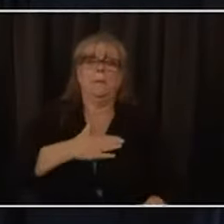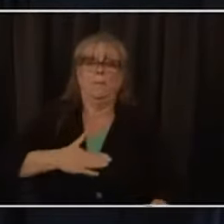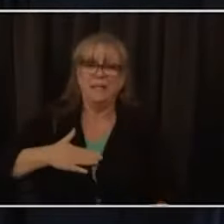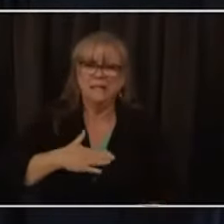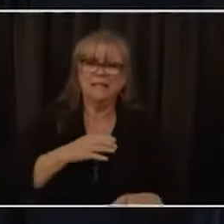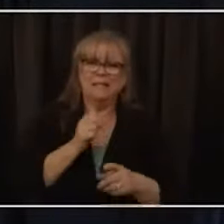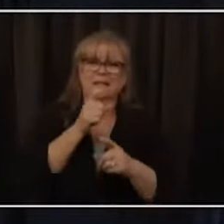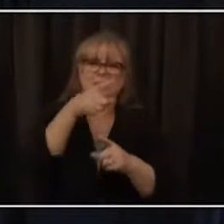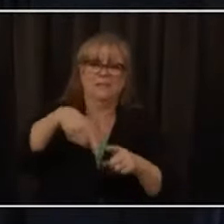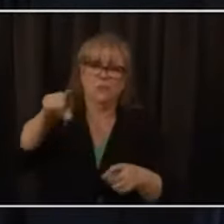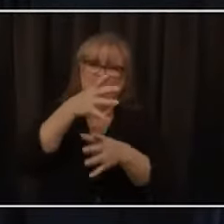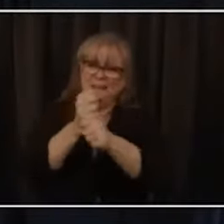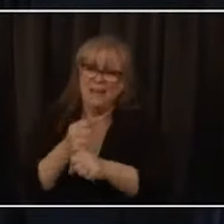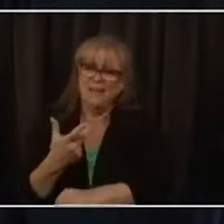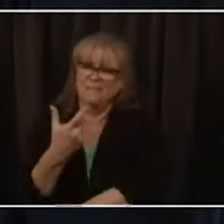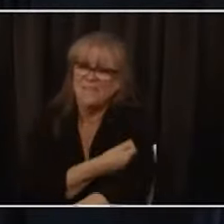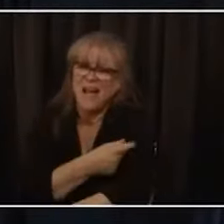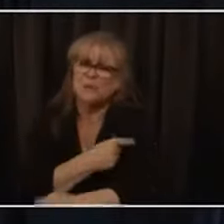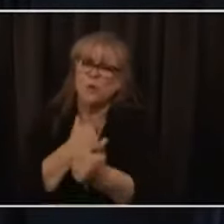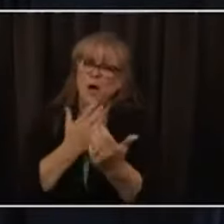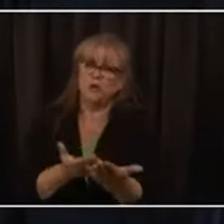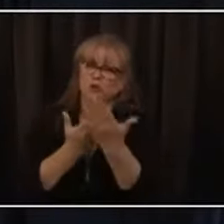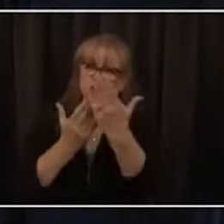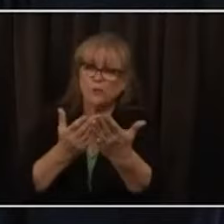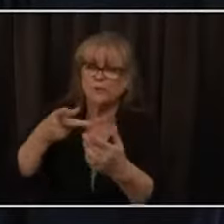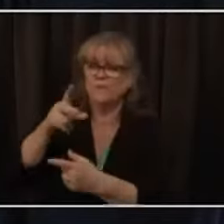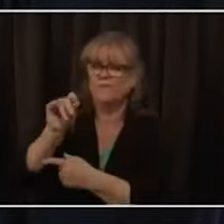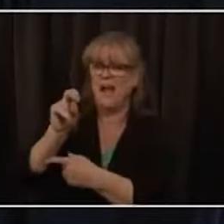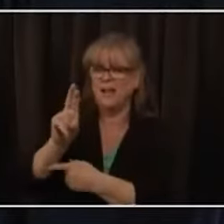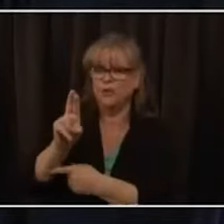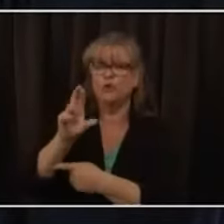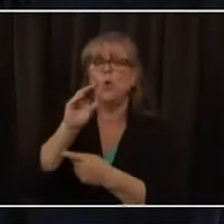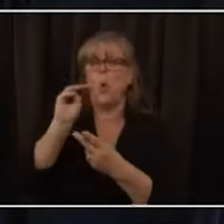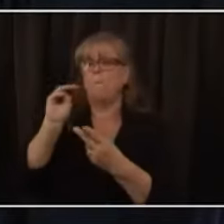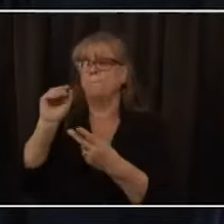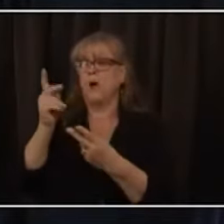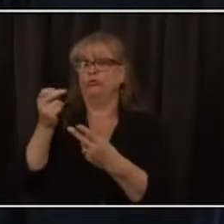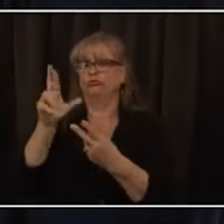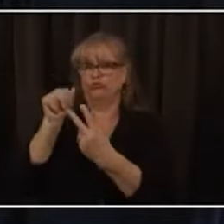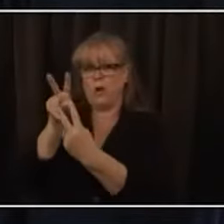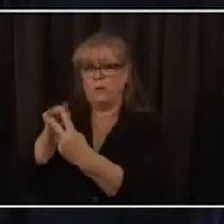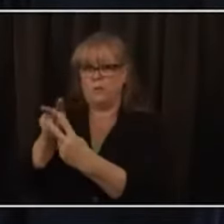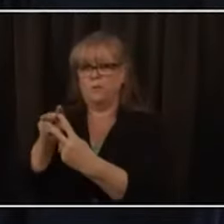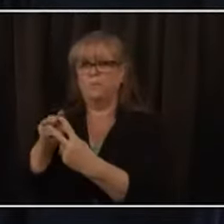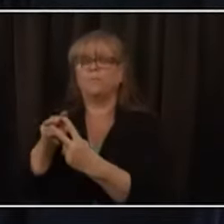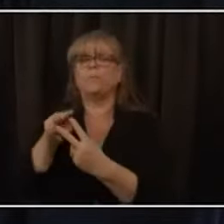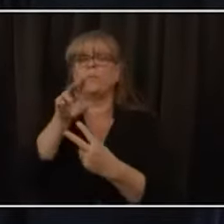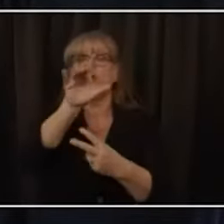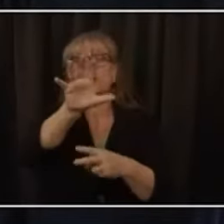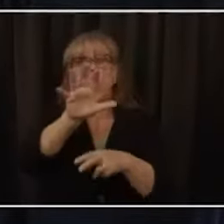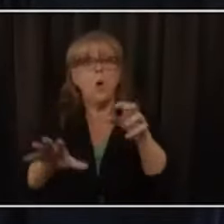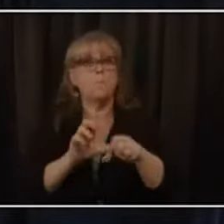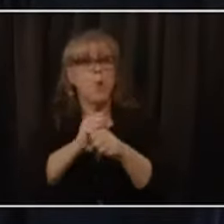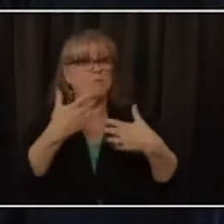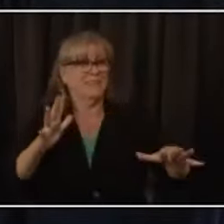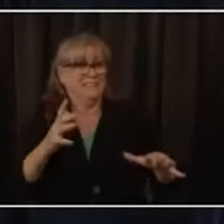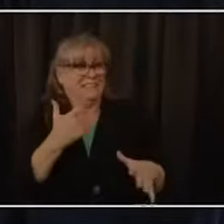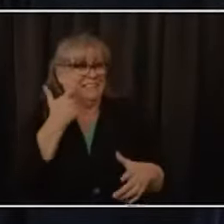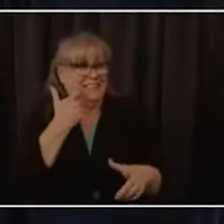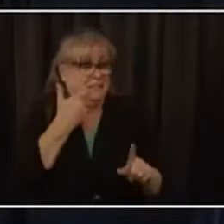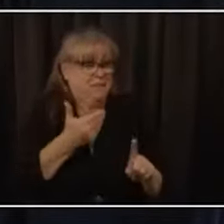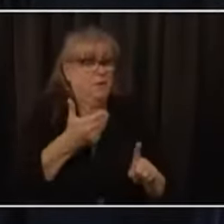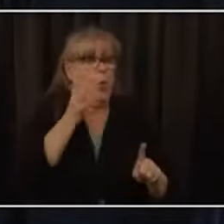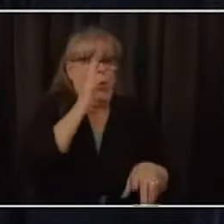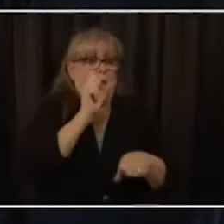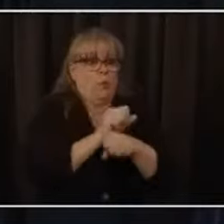being offered. If you had a Johnson & Johnson appointment, check with your provider. We're trying to substitute in Moderna and Pfizer. If you